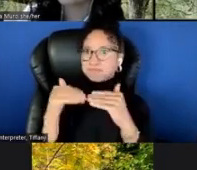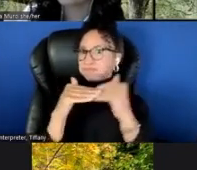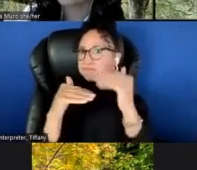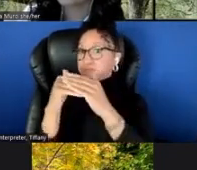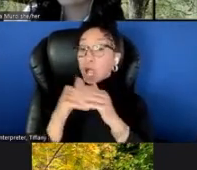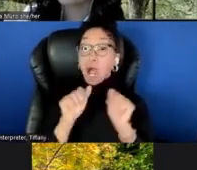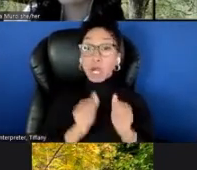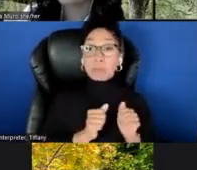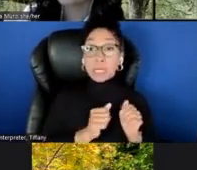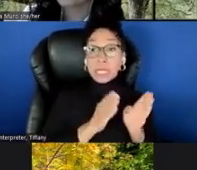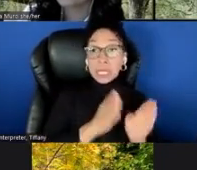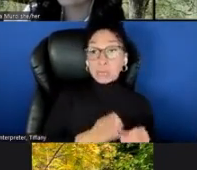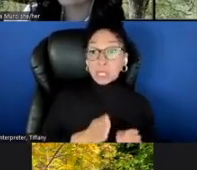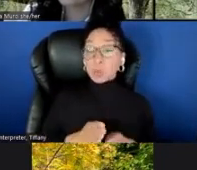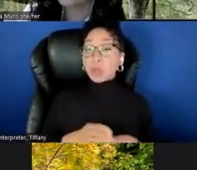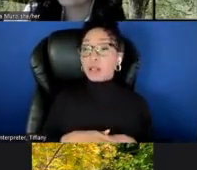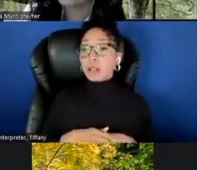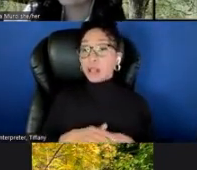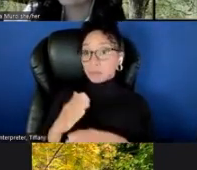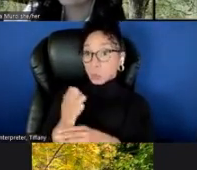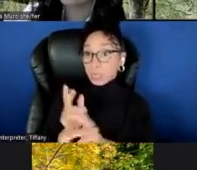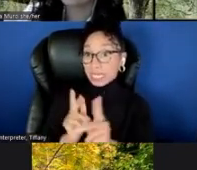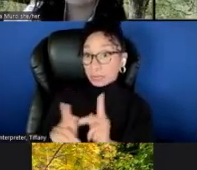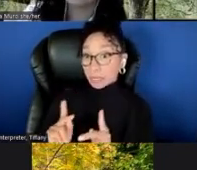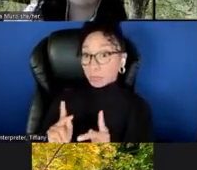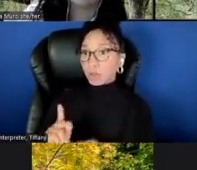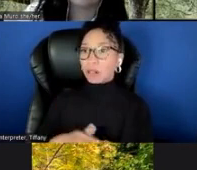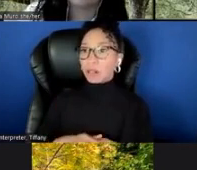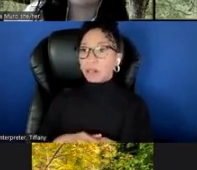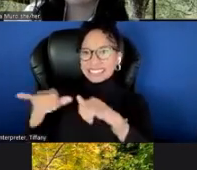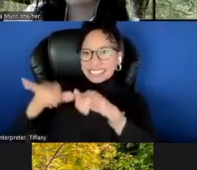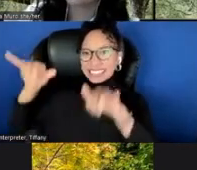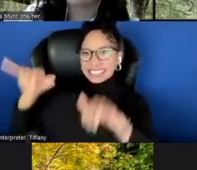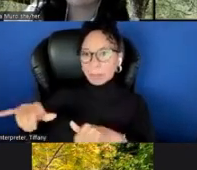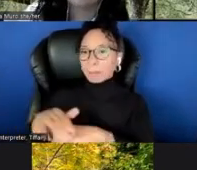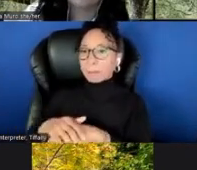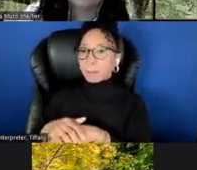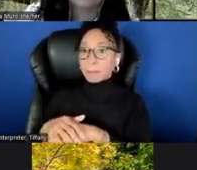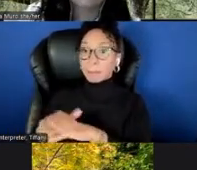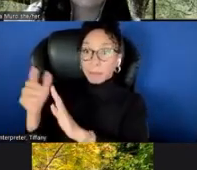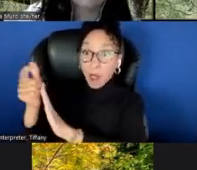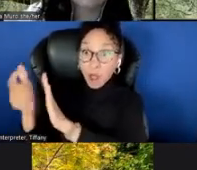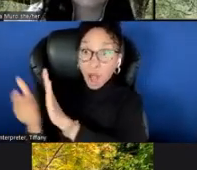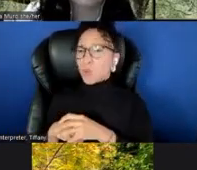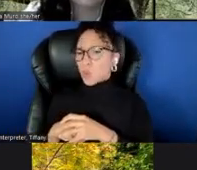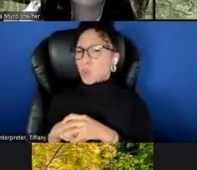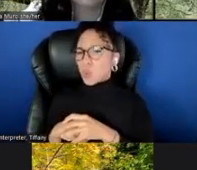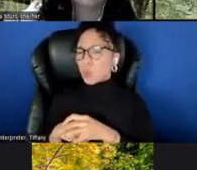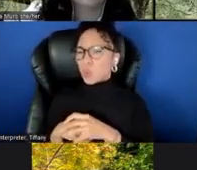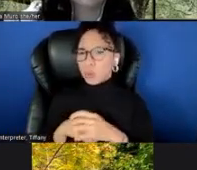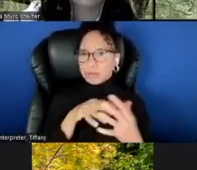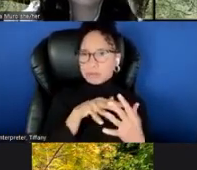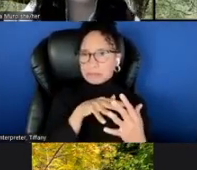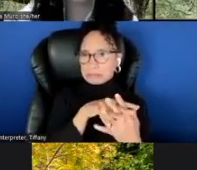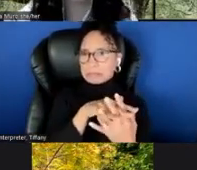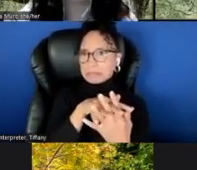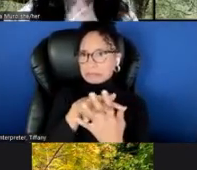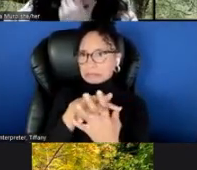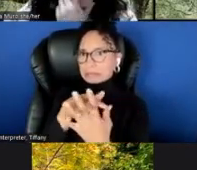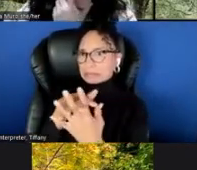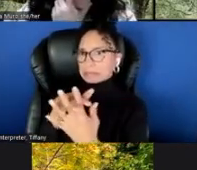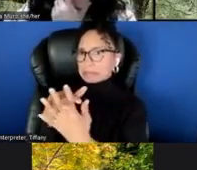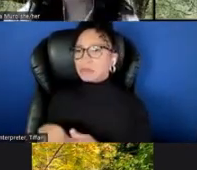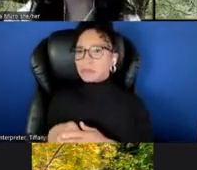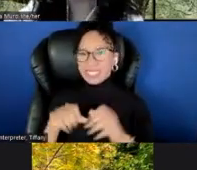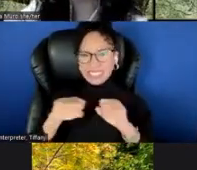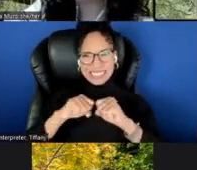an interpersonal level, institutionally, and in our laws, the way that our institutions are built, our societal structures, the images